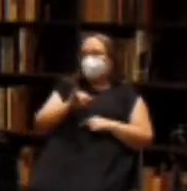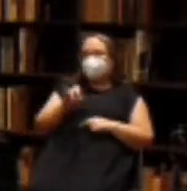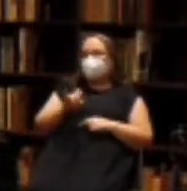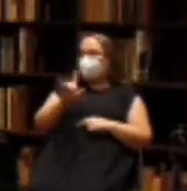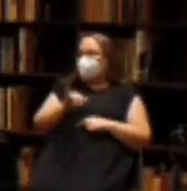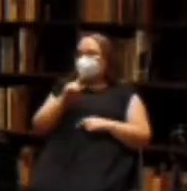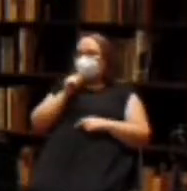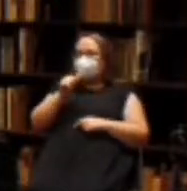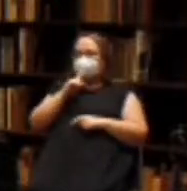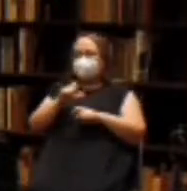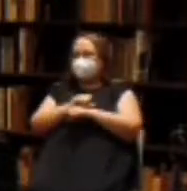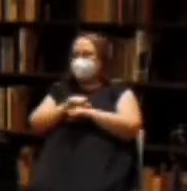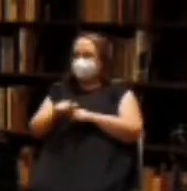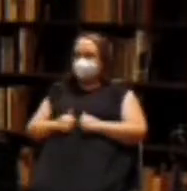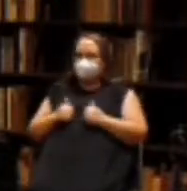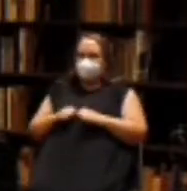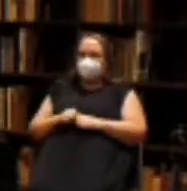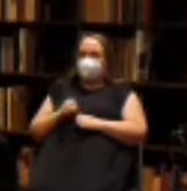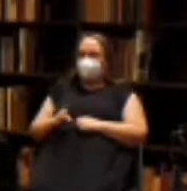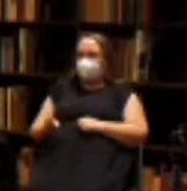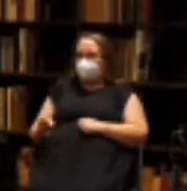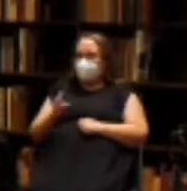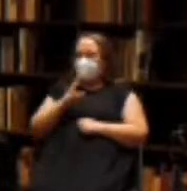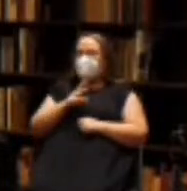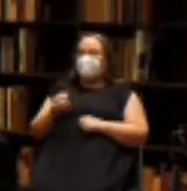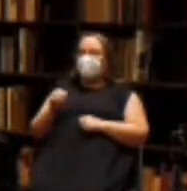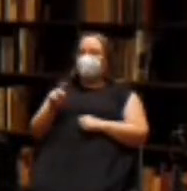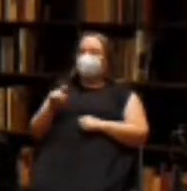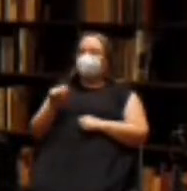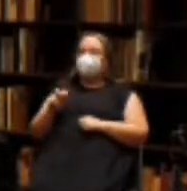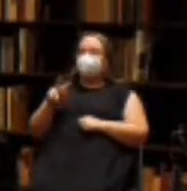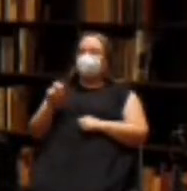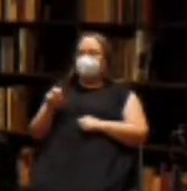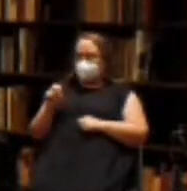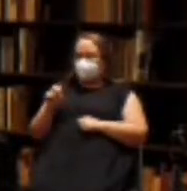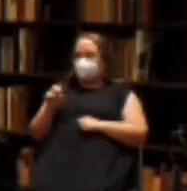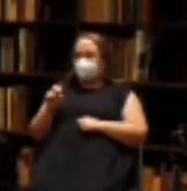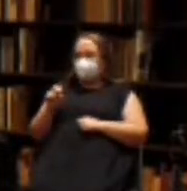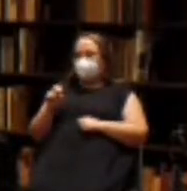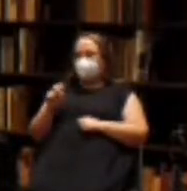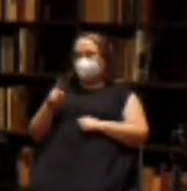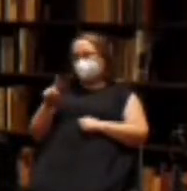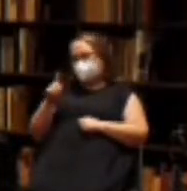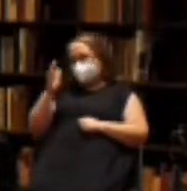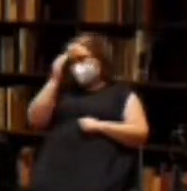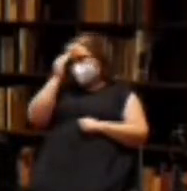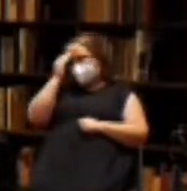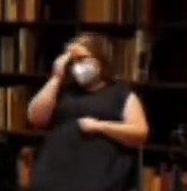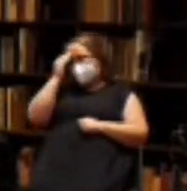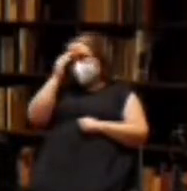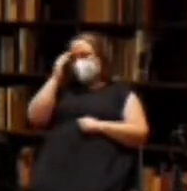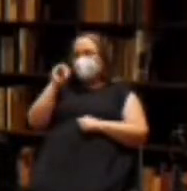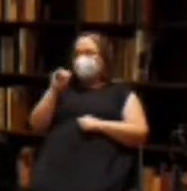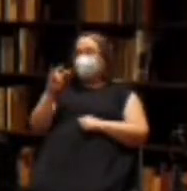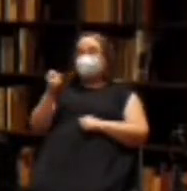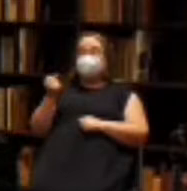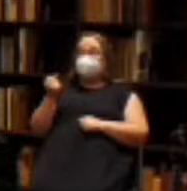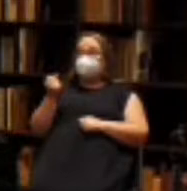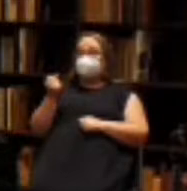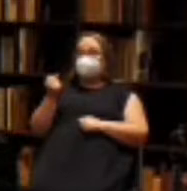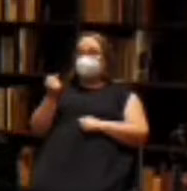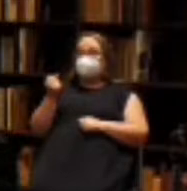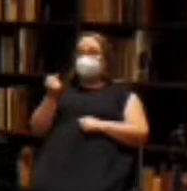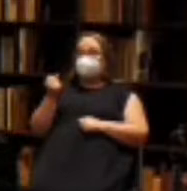Calloway spent actually much time in Baltimore. And Pennsylvania Avenue, as you all probably know, by the 1970s had